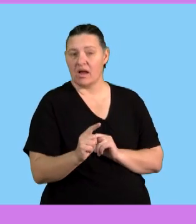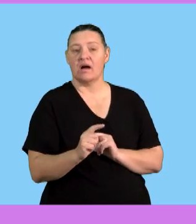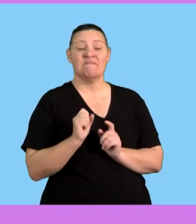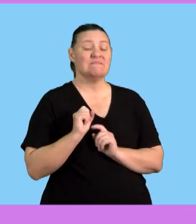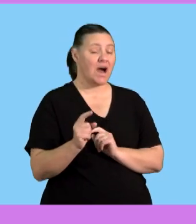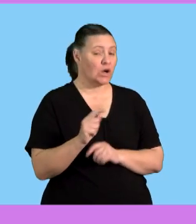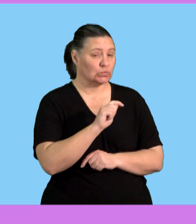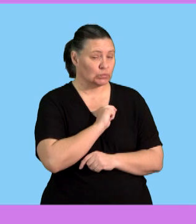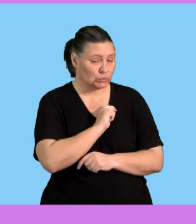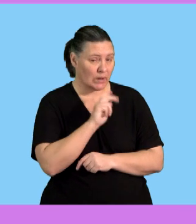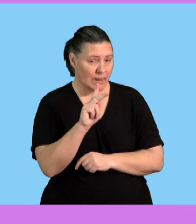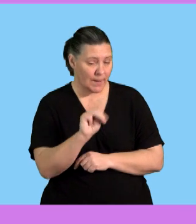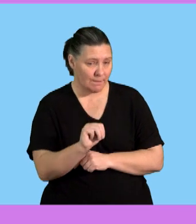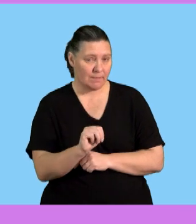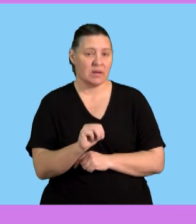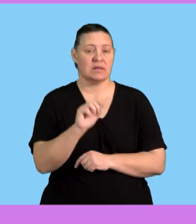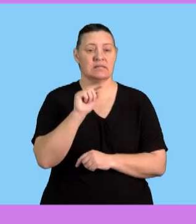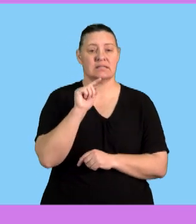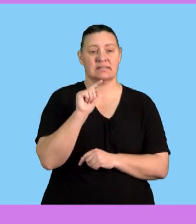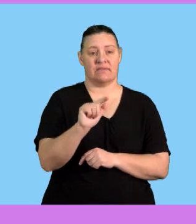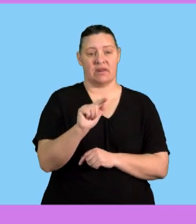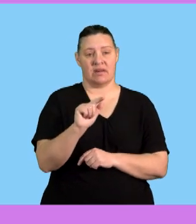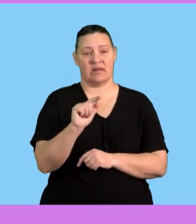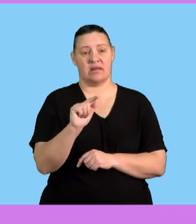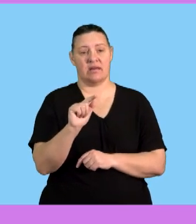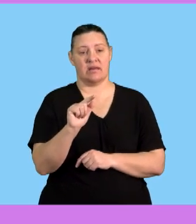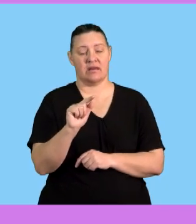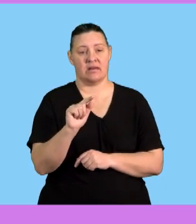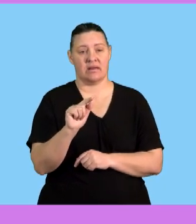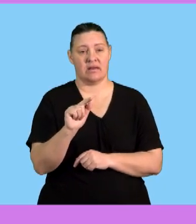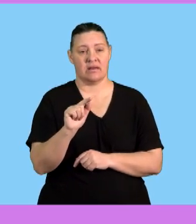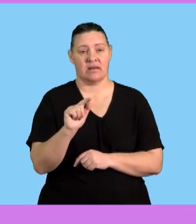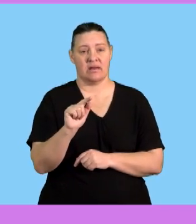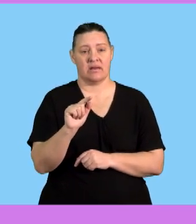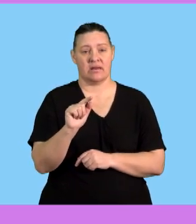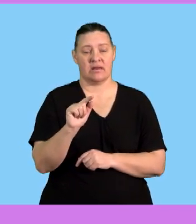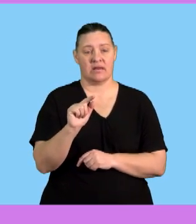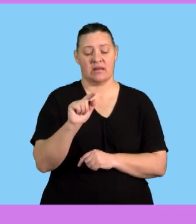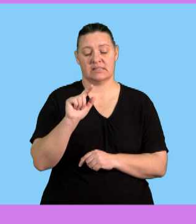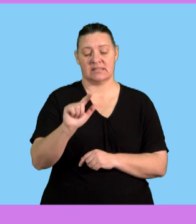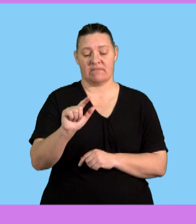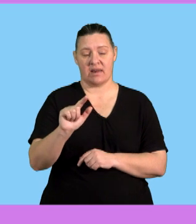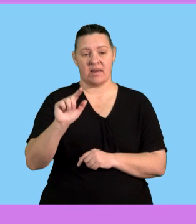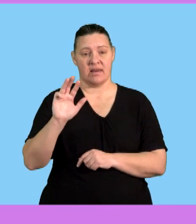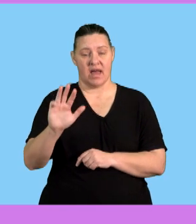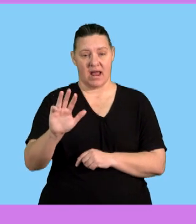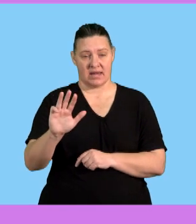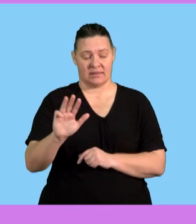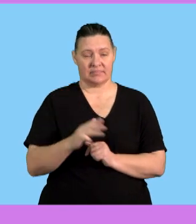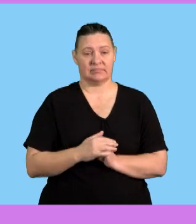distance traveled, so there we have the distance traveled, which is